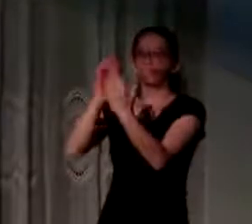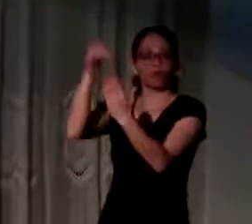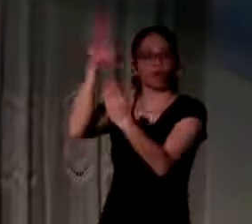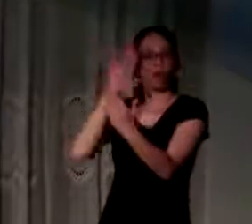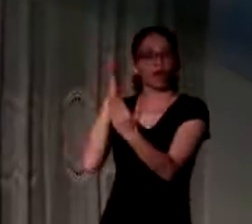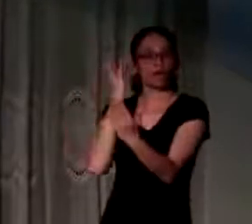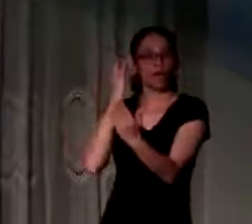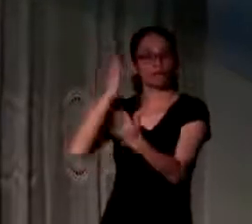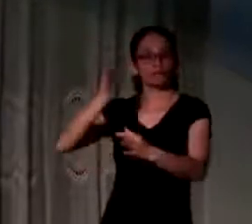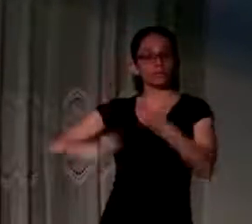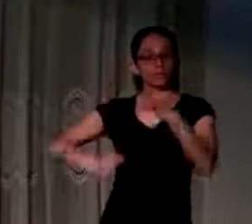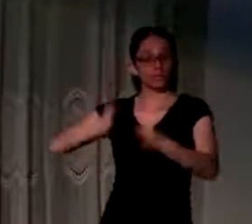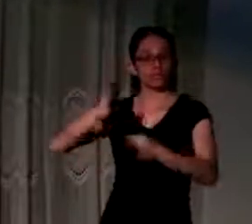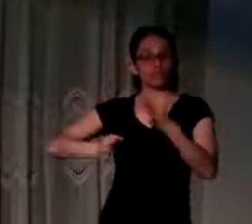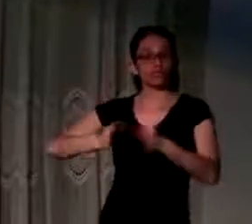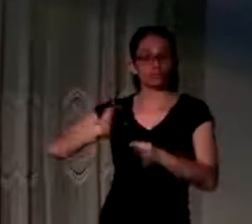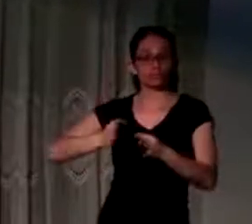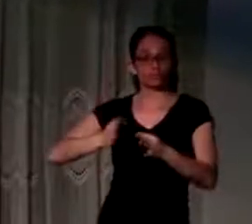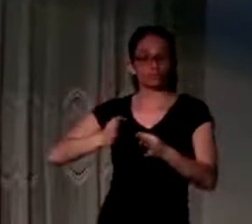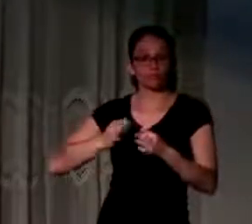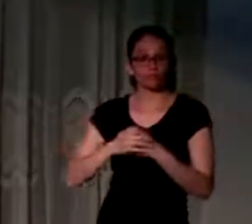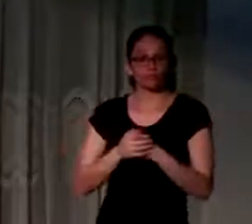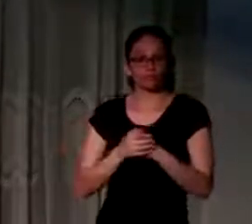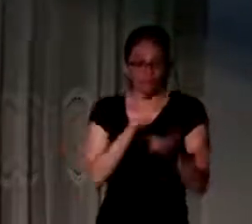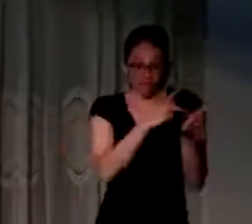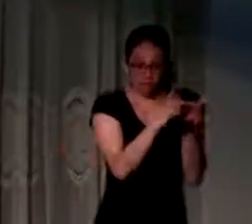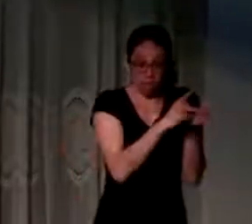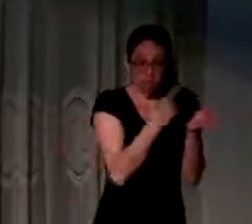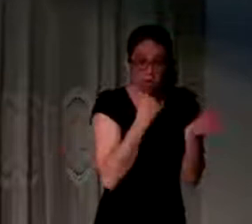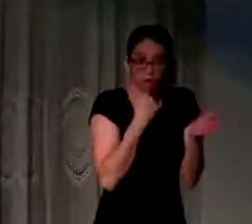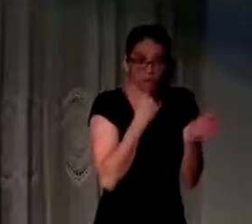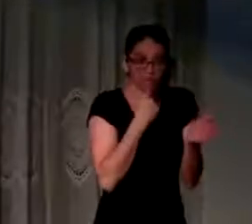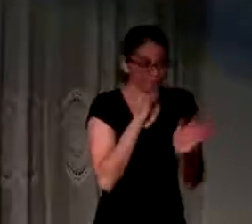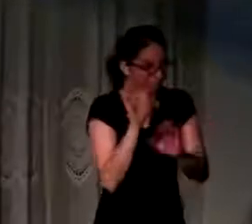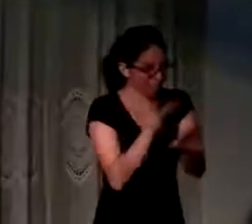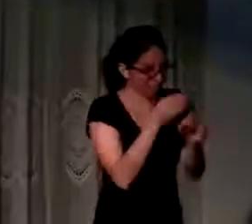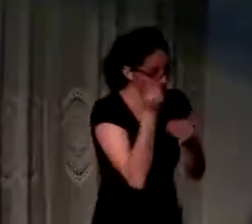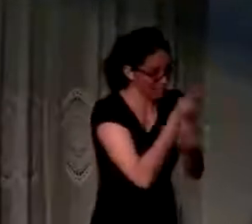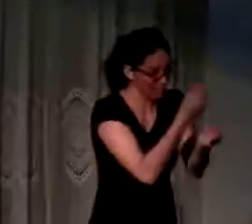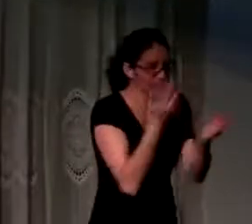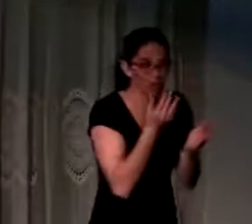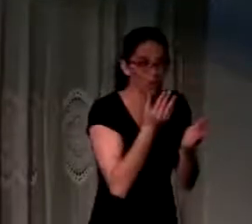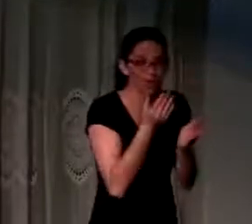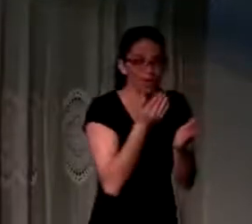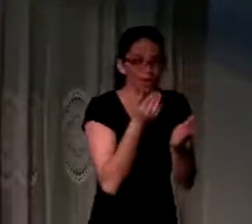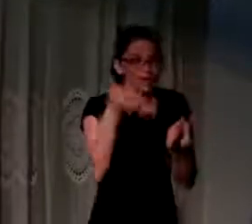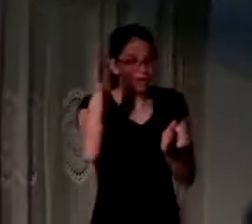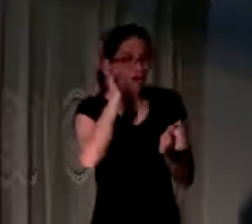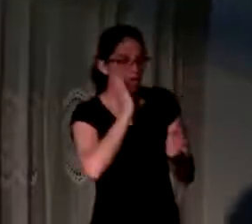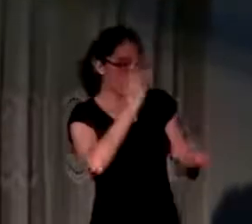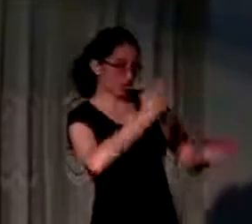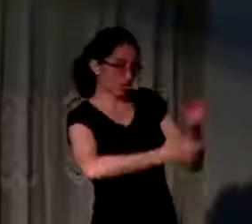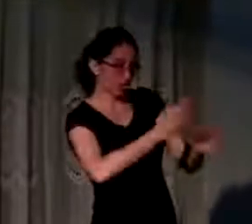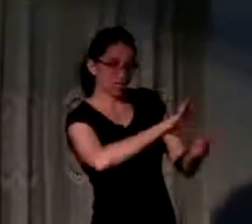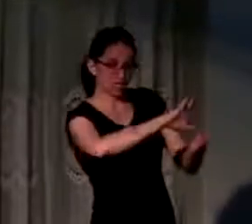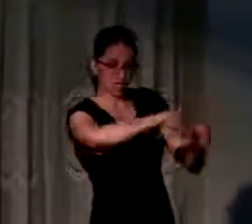what Paul told the Athenians. He's like, you know what? God's going to judge the whole world, and he's chosen to do it with the one man who is